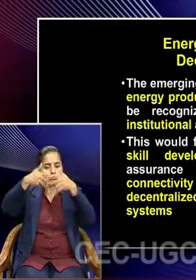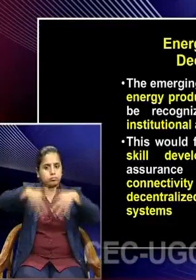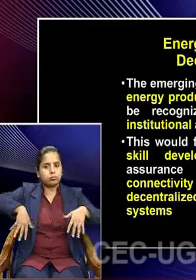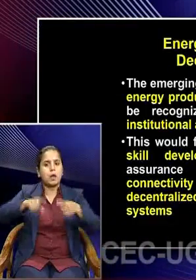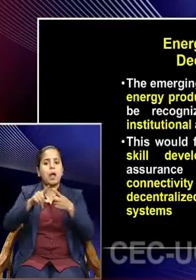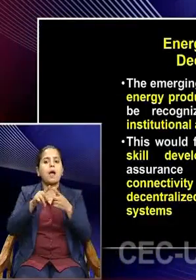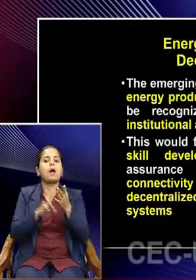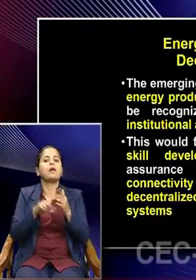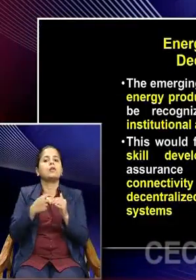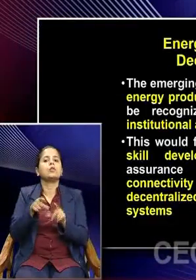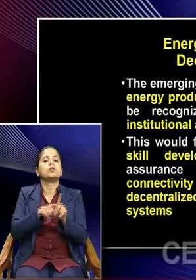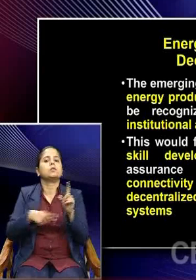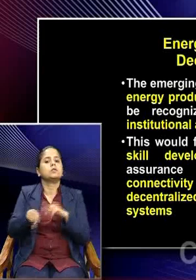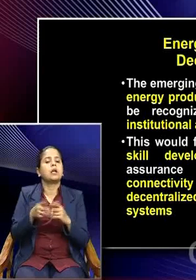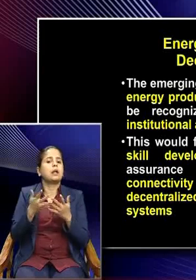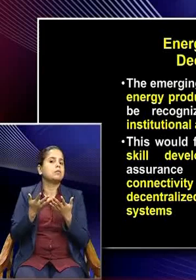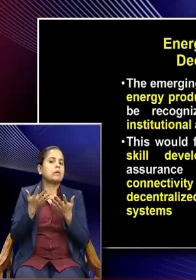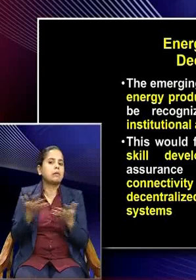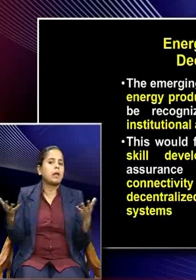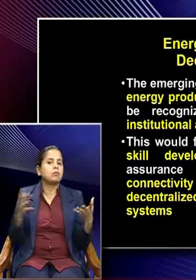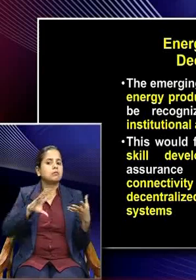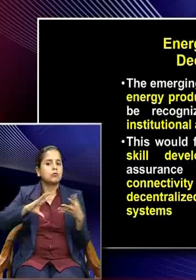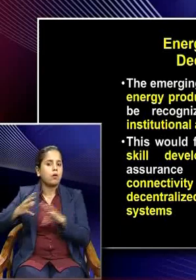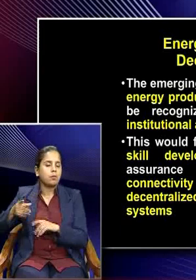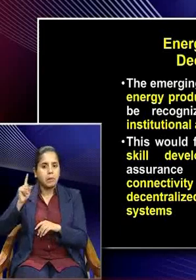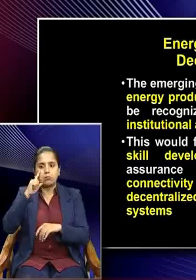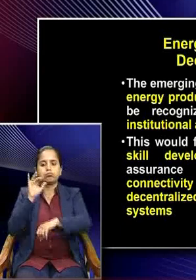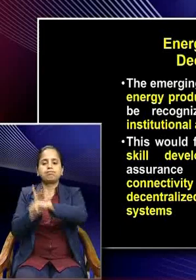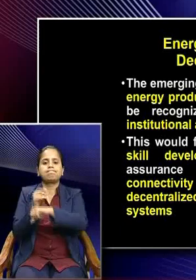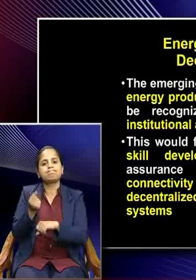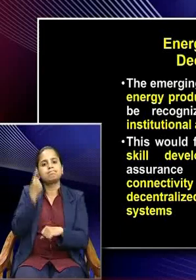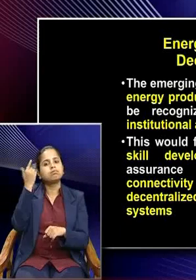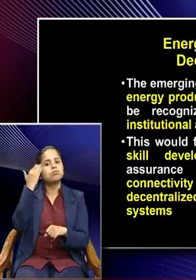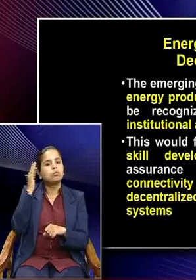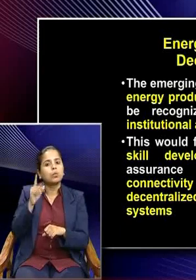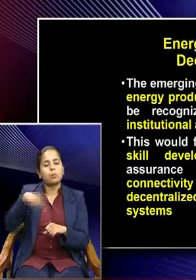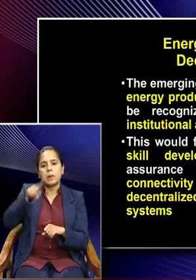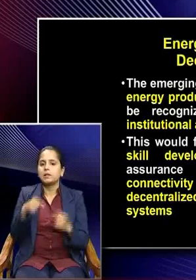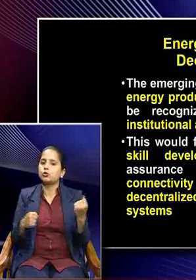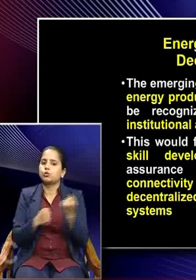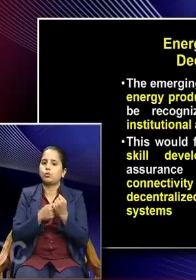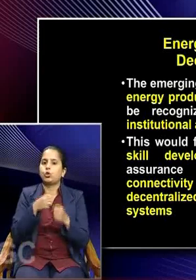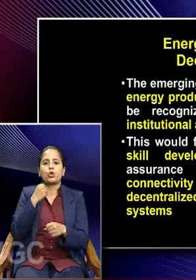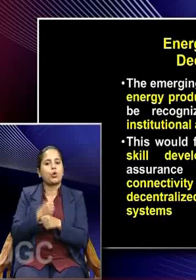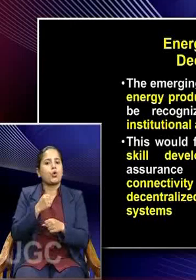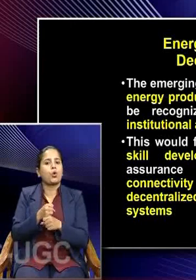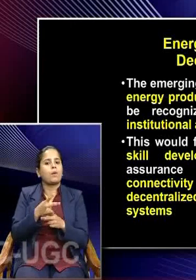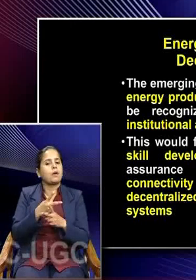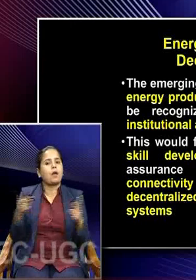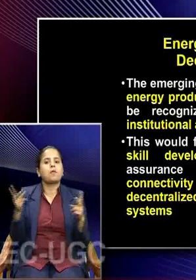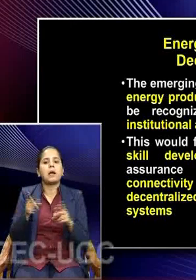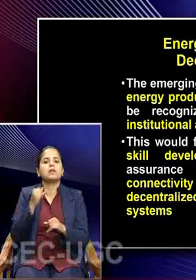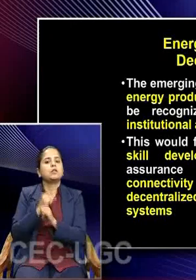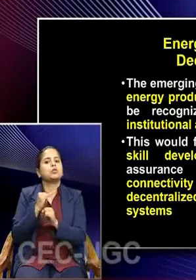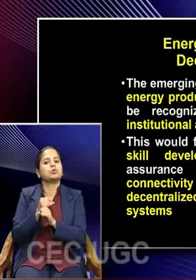energy products and services, they have to be recognized and they have to be supported by the government and various